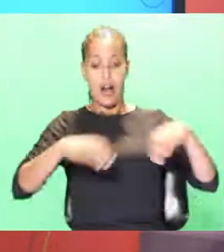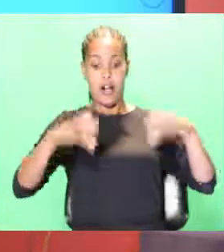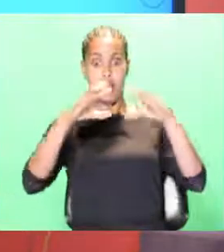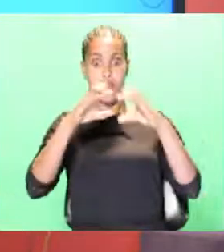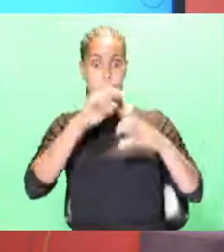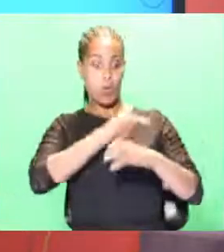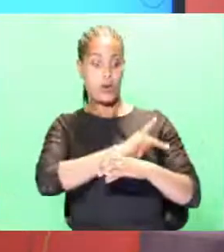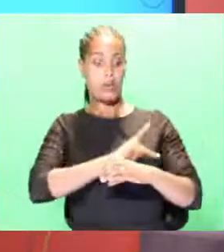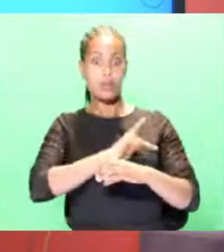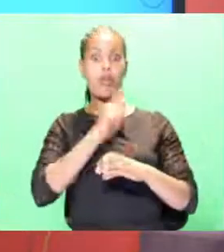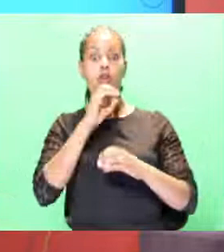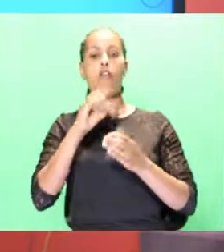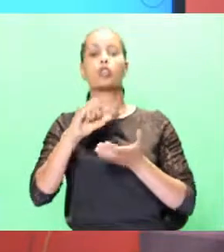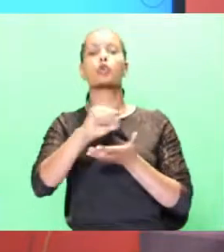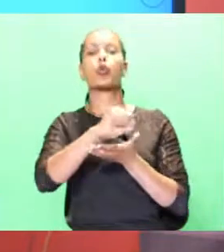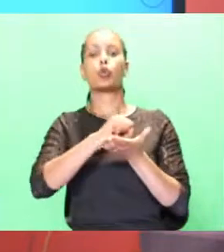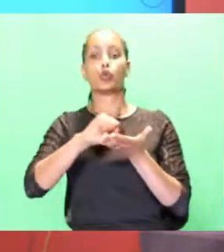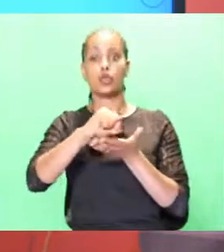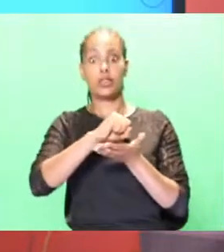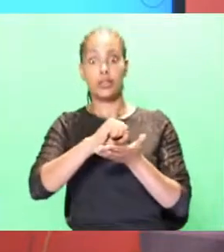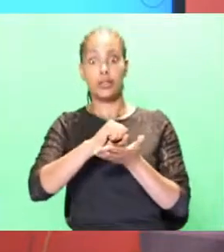Kaligati properties of a solution